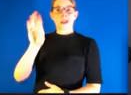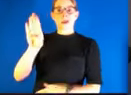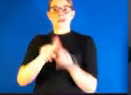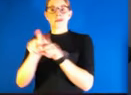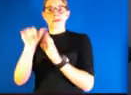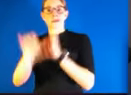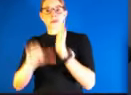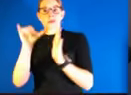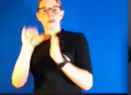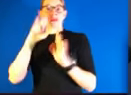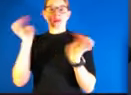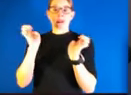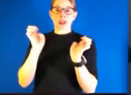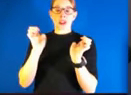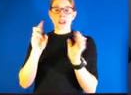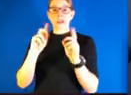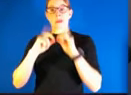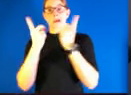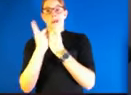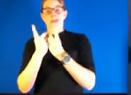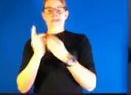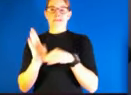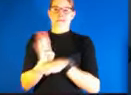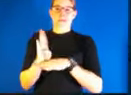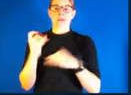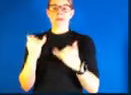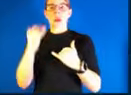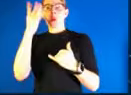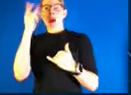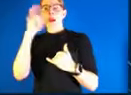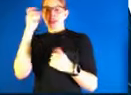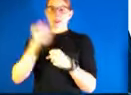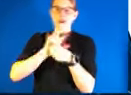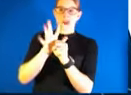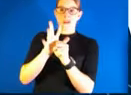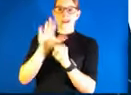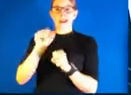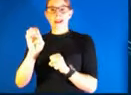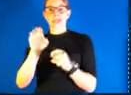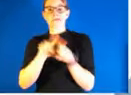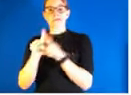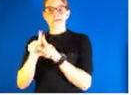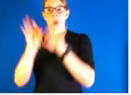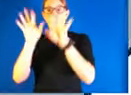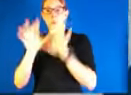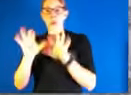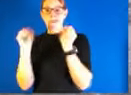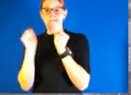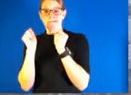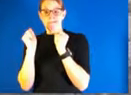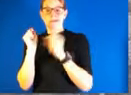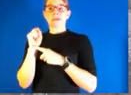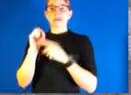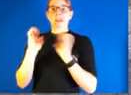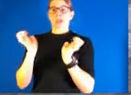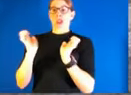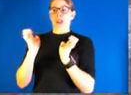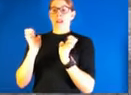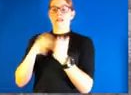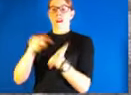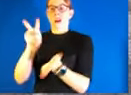departments are packed right now due to COVID cases. You combine that with the usual winter weather emergencies like falling on ice,